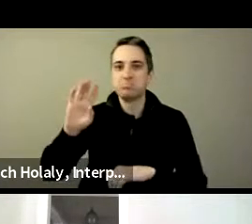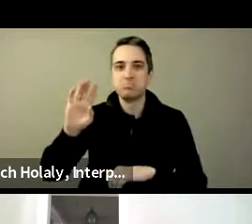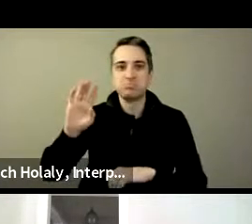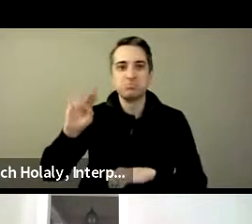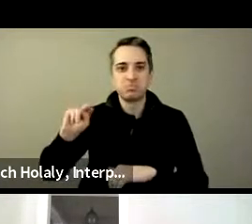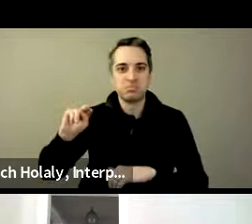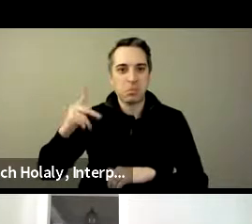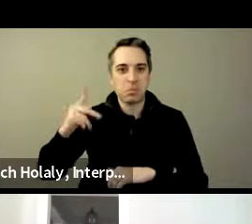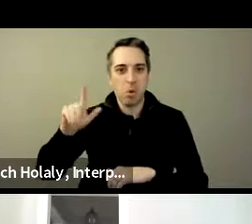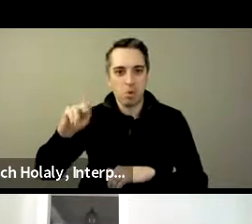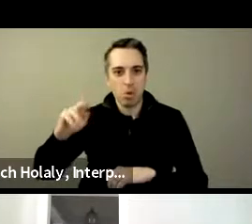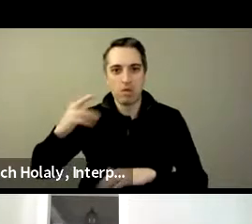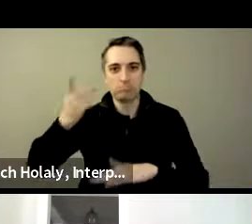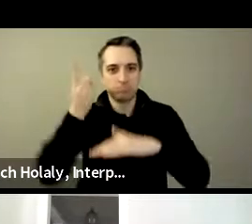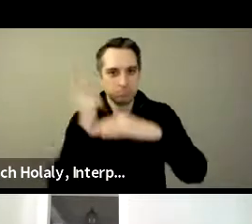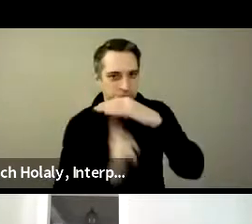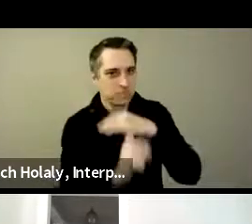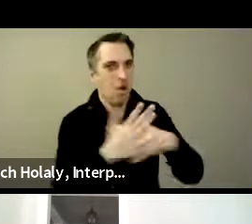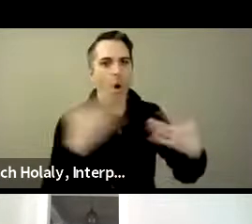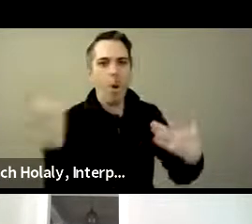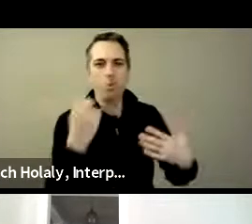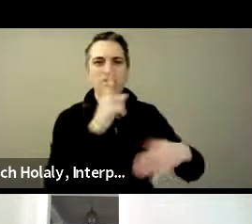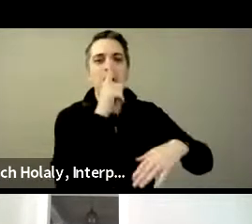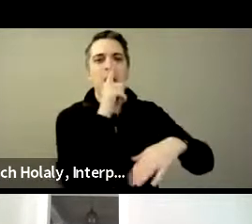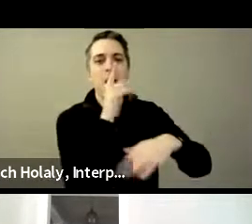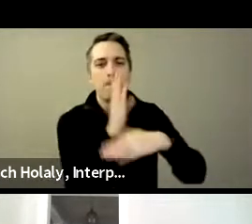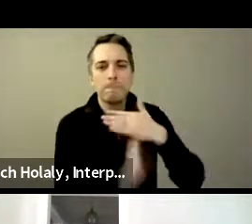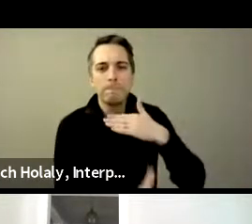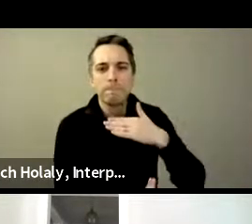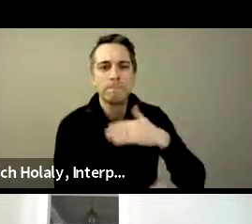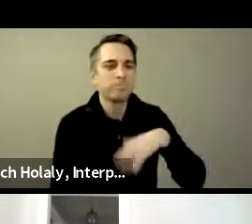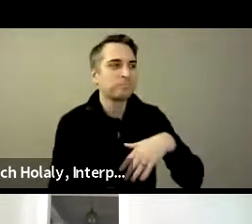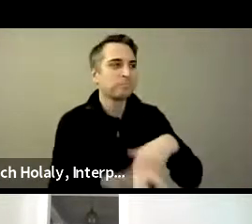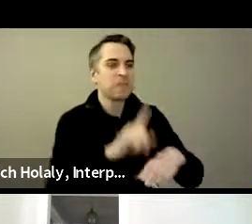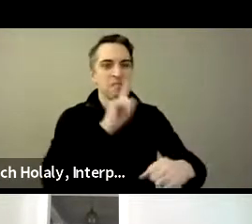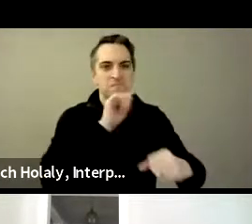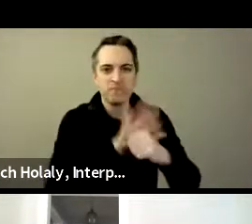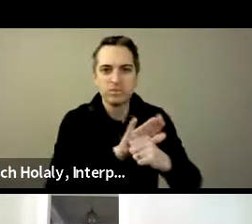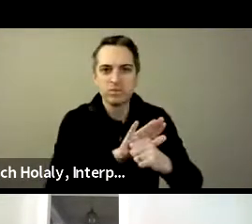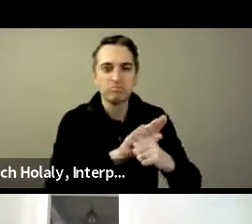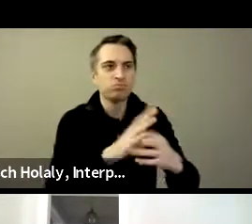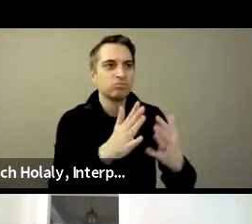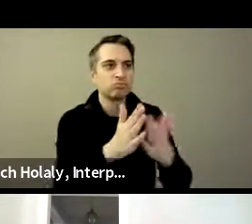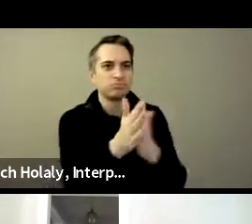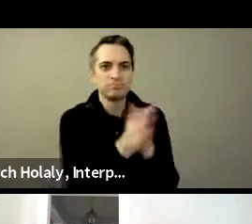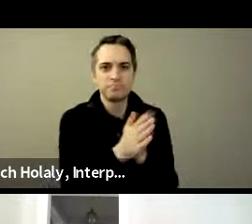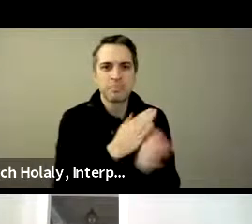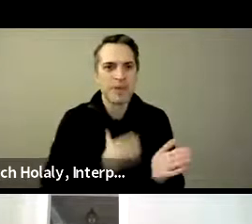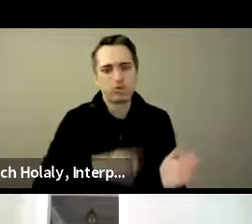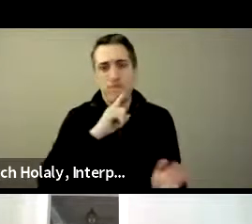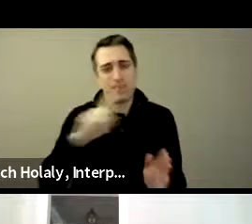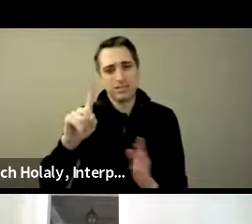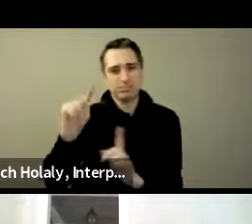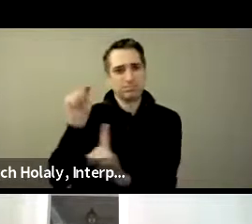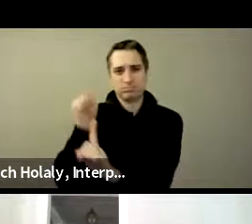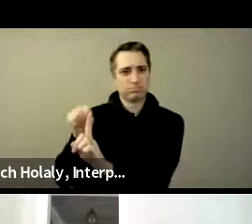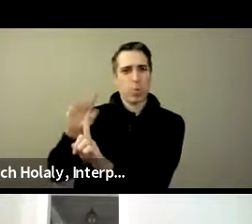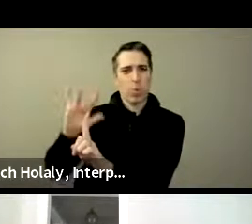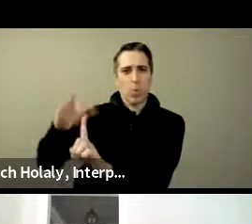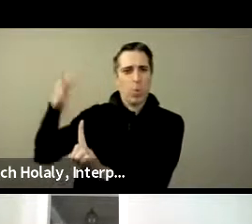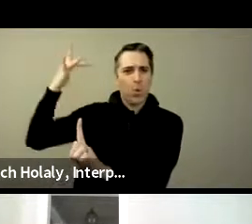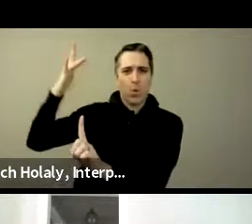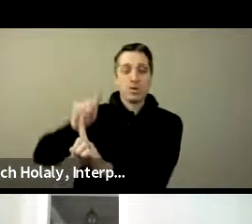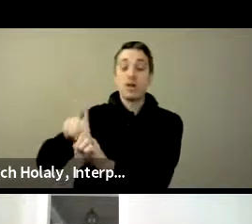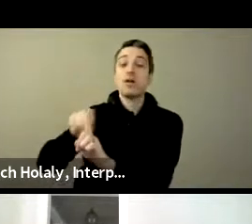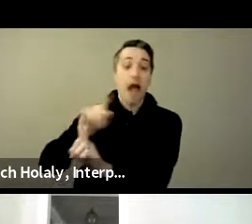humbleness and conviction and passion to do good. Just one of a kind. There will never, and I can say